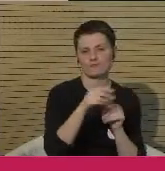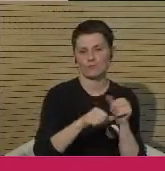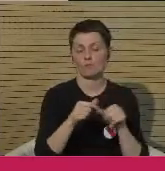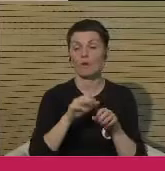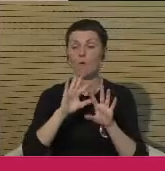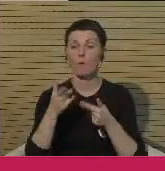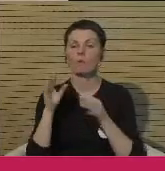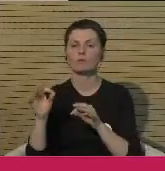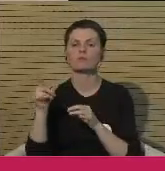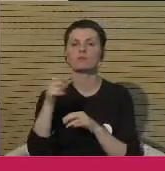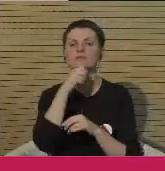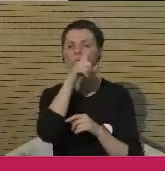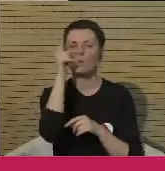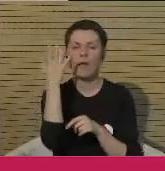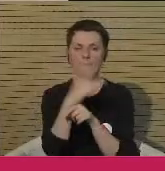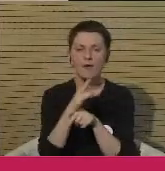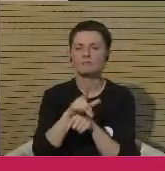support